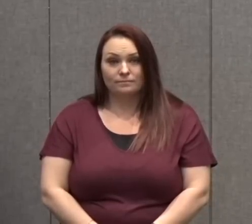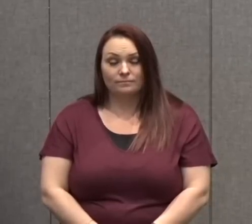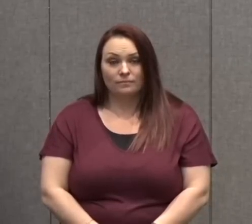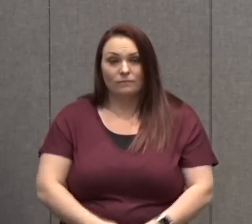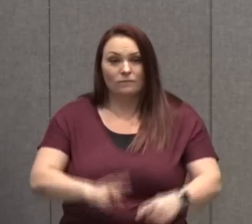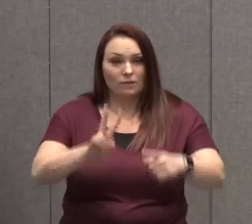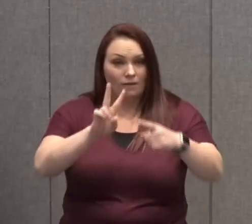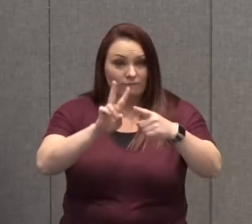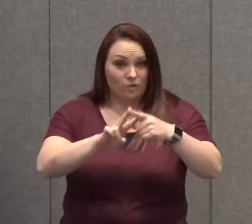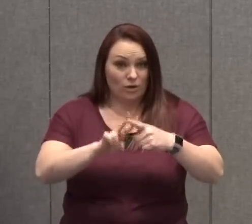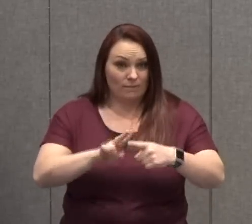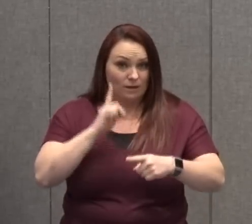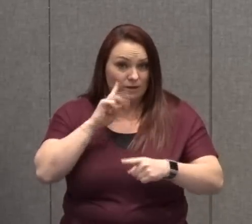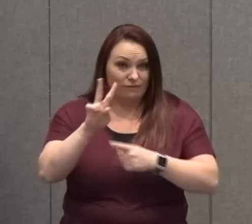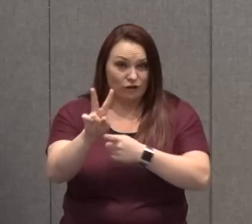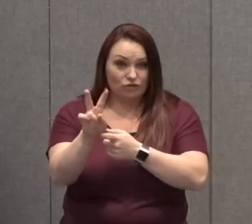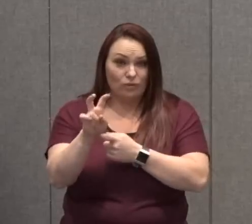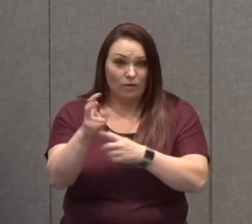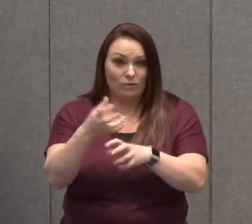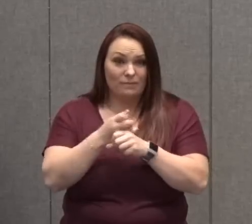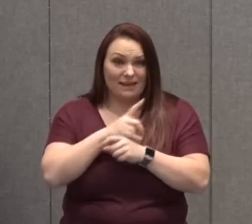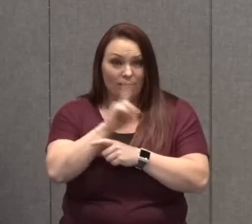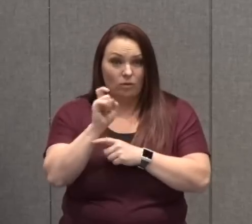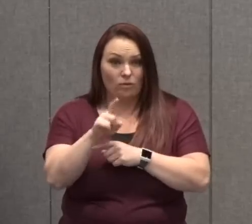vocabulary for 200 let me get the question